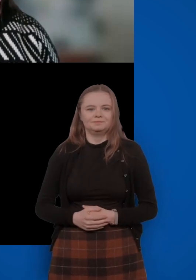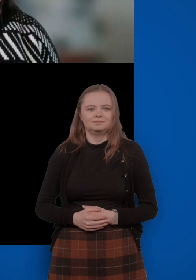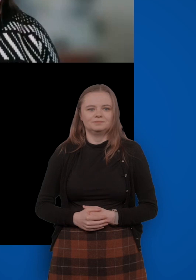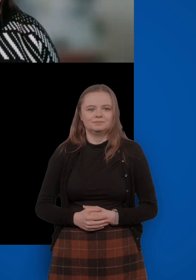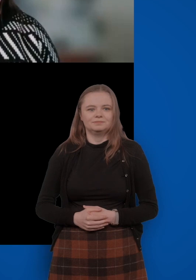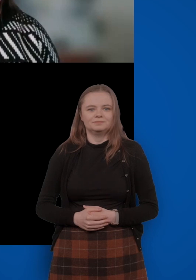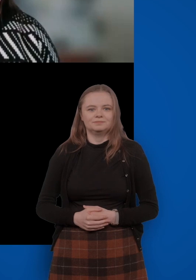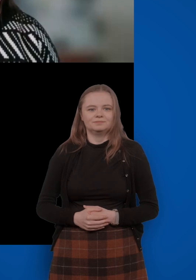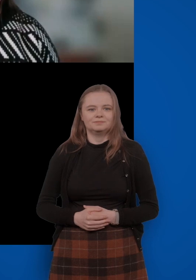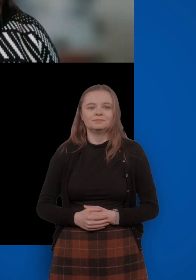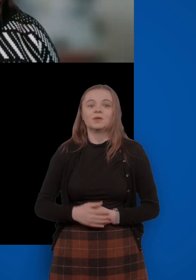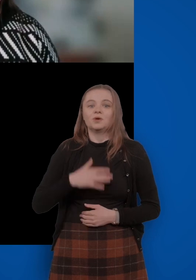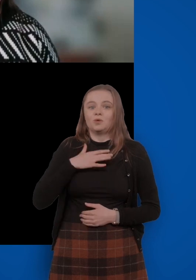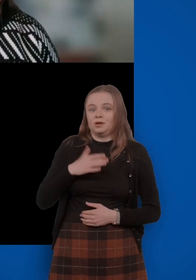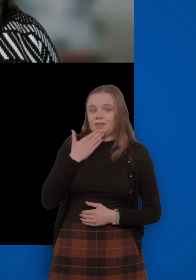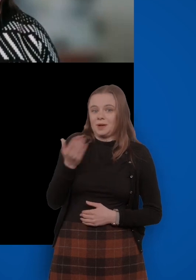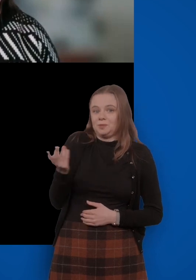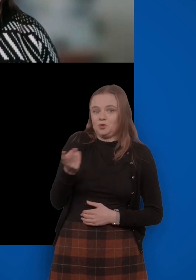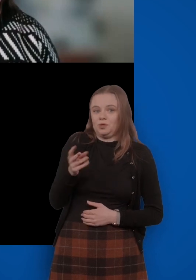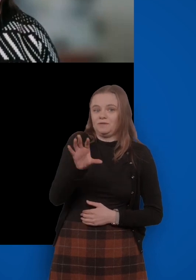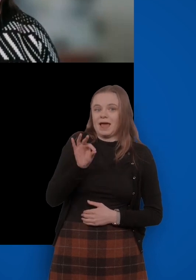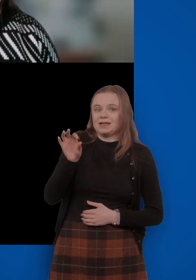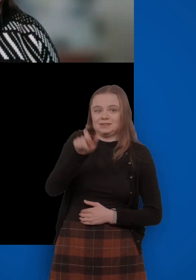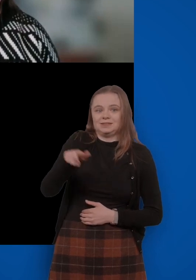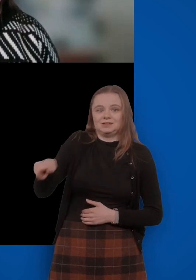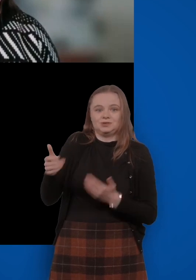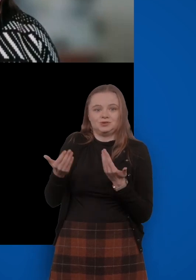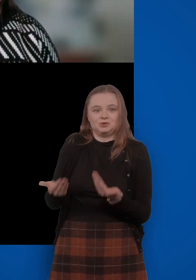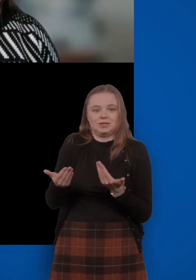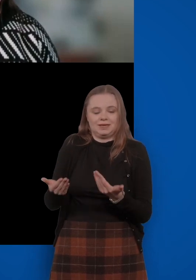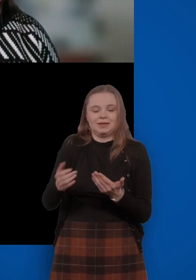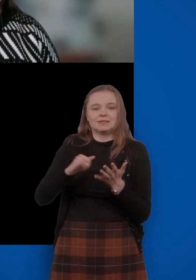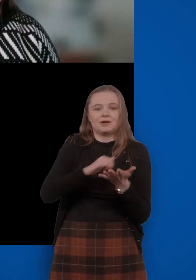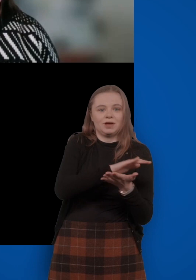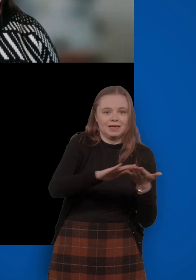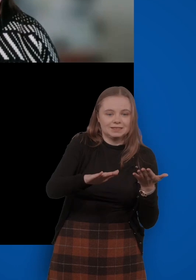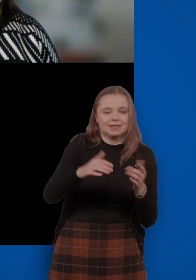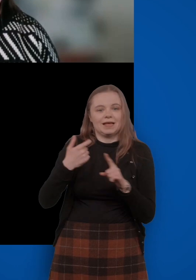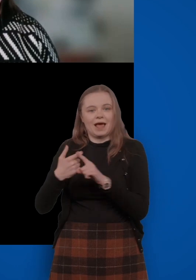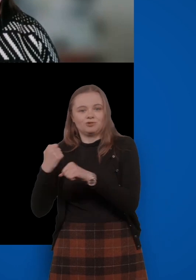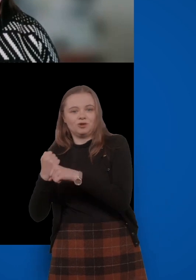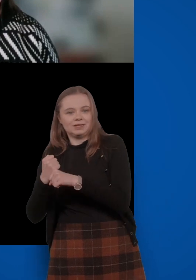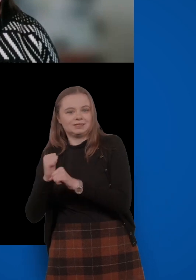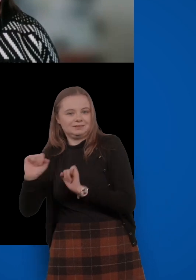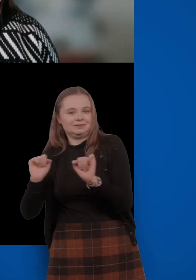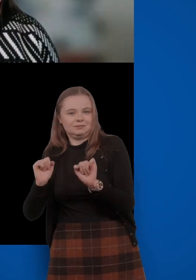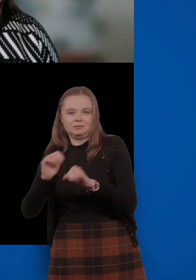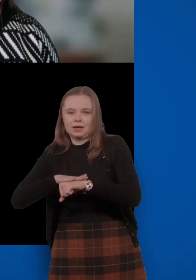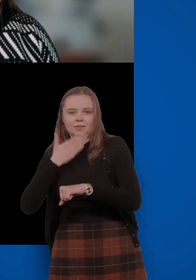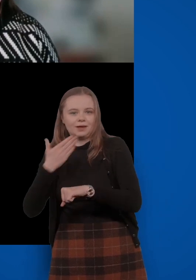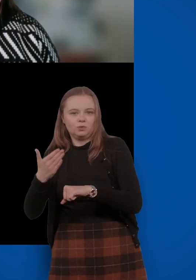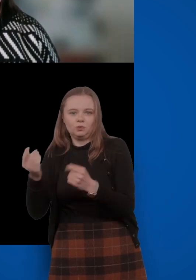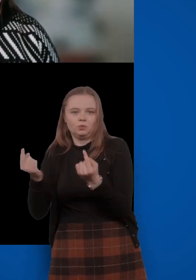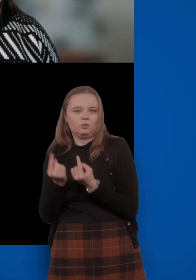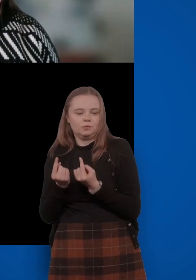I want to thank both of our guests today, Sarah Higginson and Karen Grayson, for their time. Thank you for